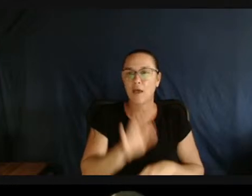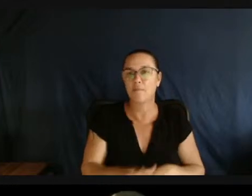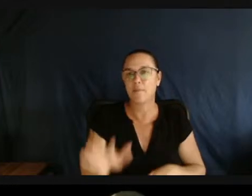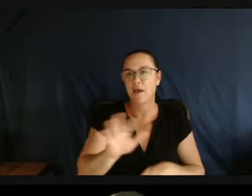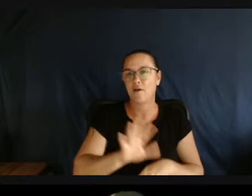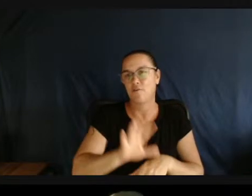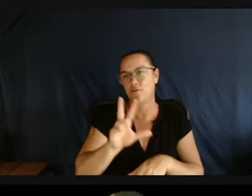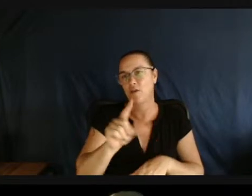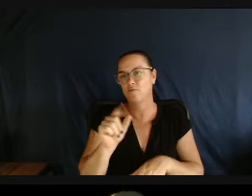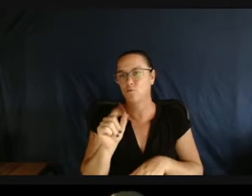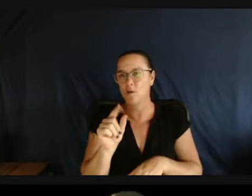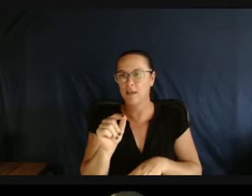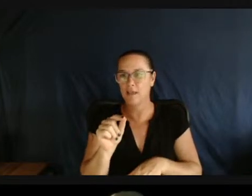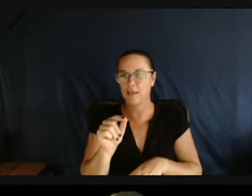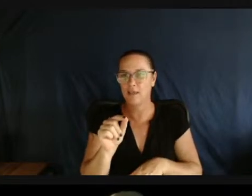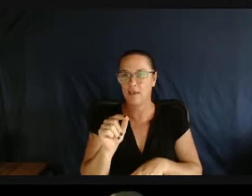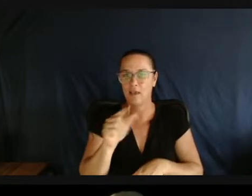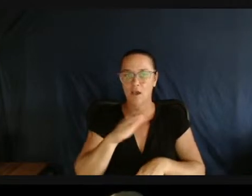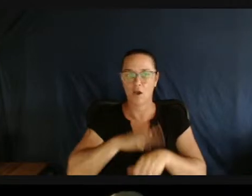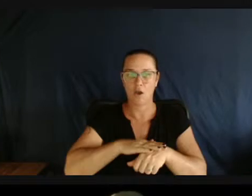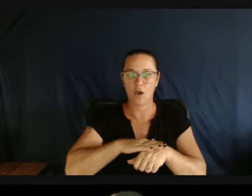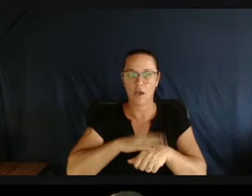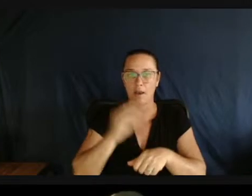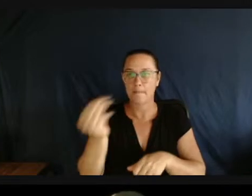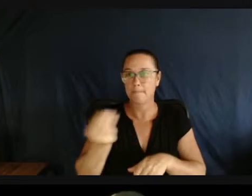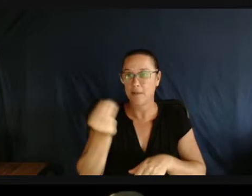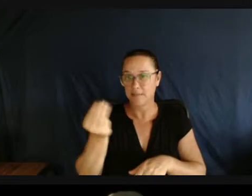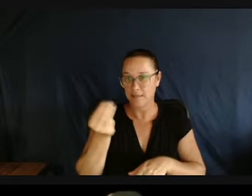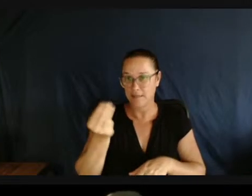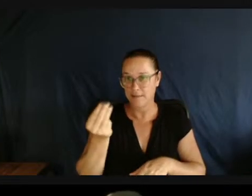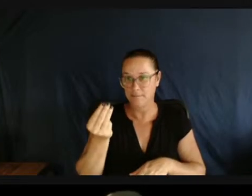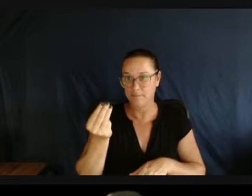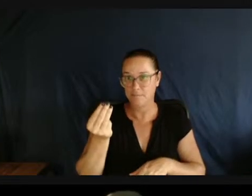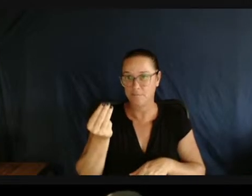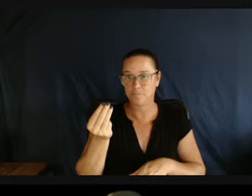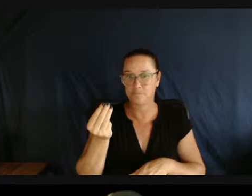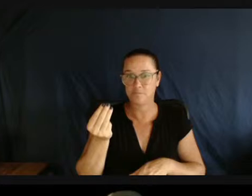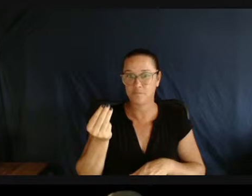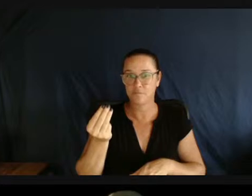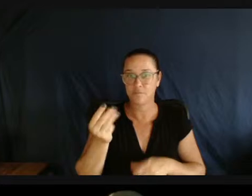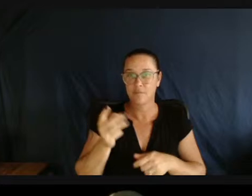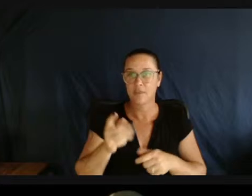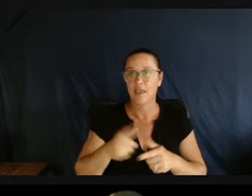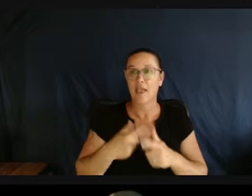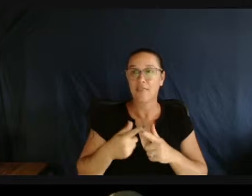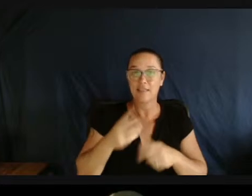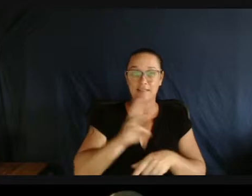p.m. on Monday there. 6 o'clock, it became